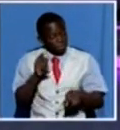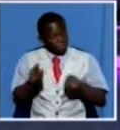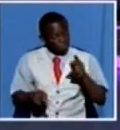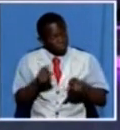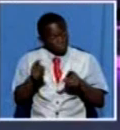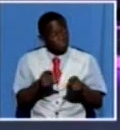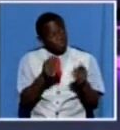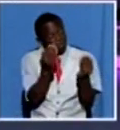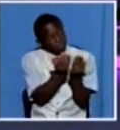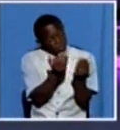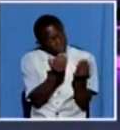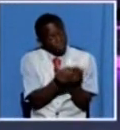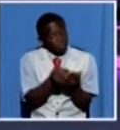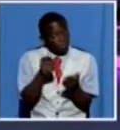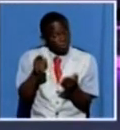Chilufya